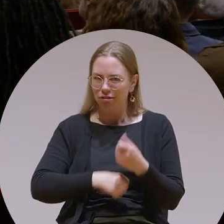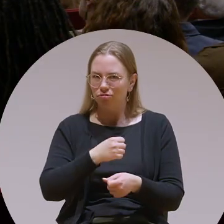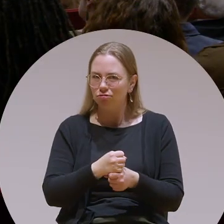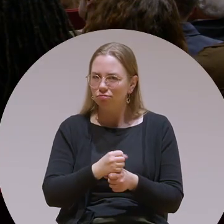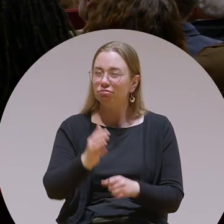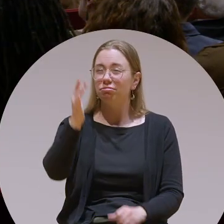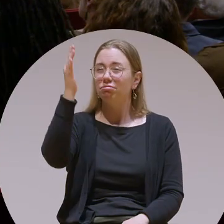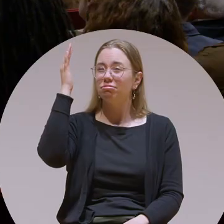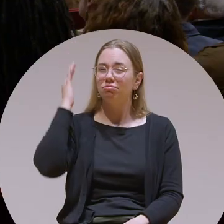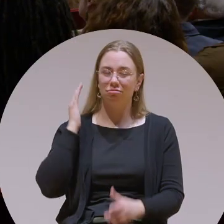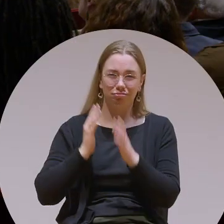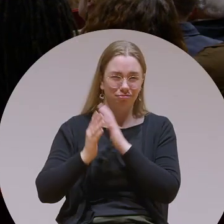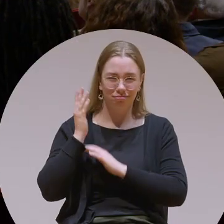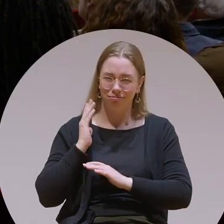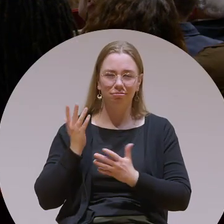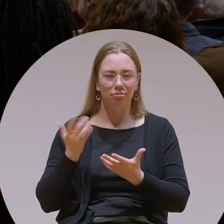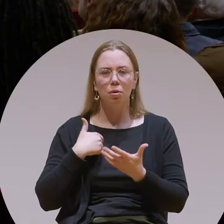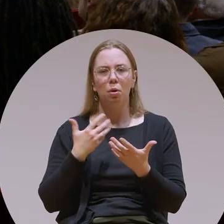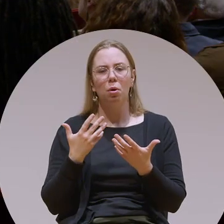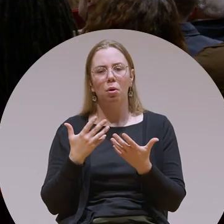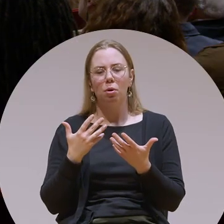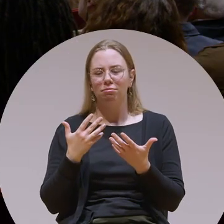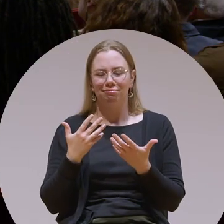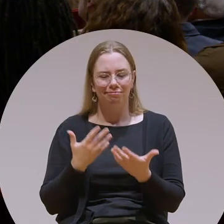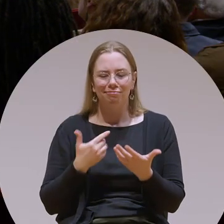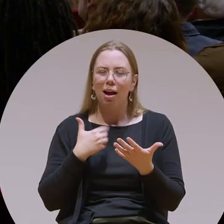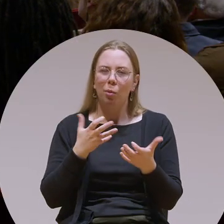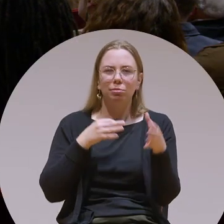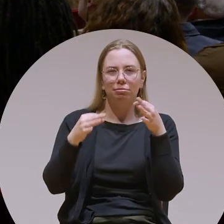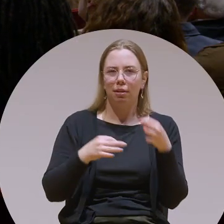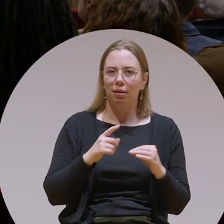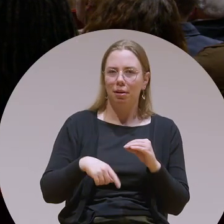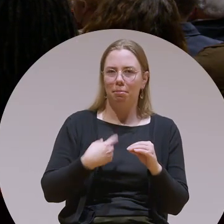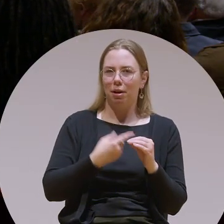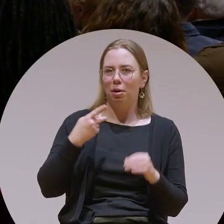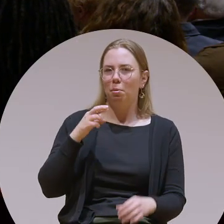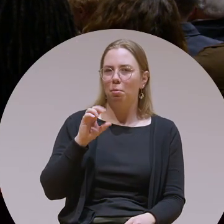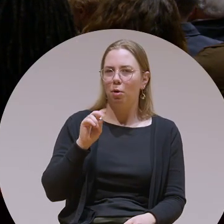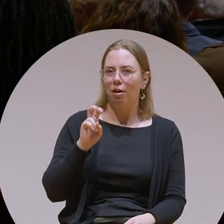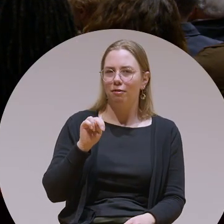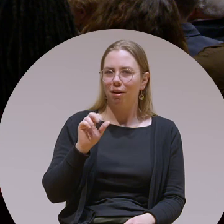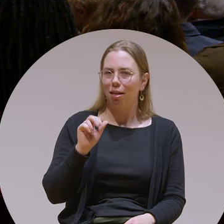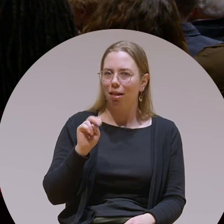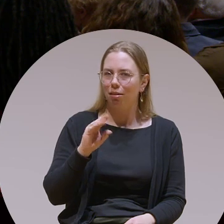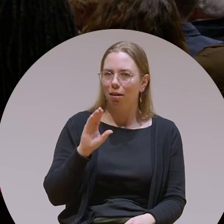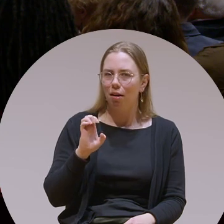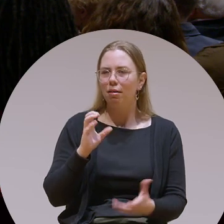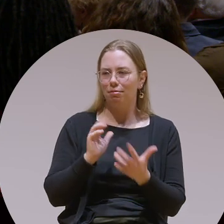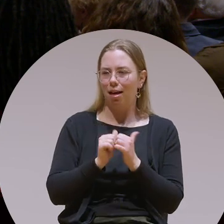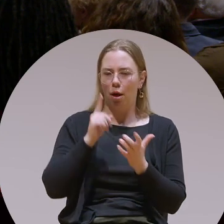But I really wanted to start talking about provenance in general and the Met's approach to provenance and my approach to